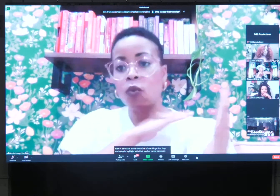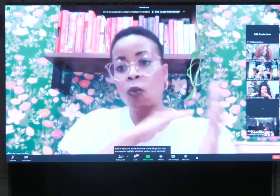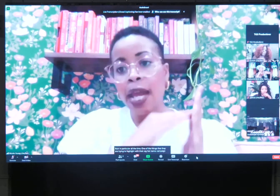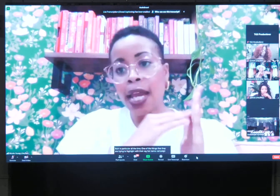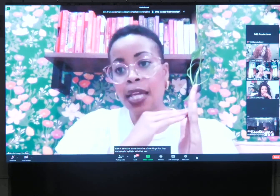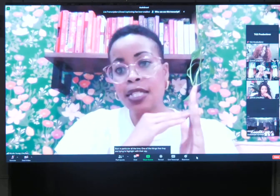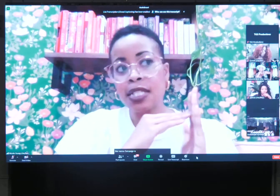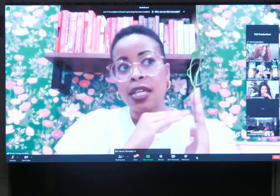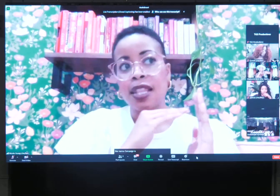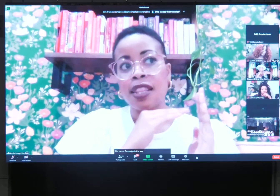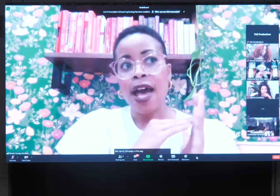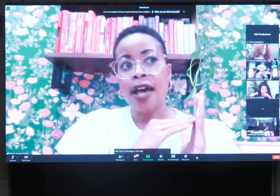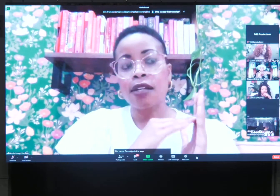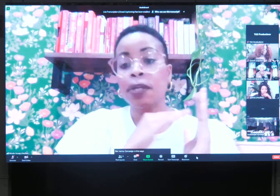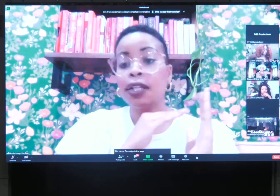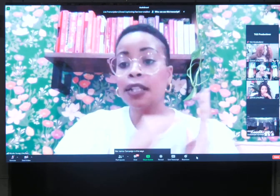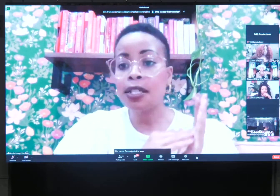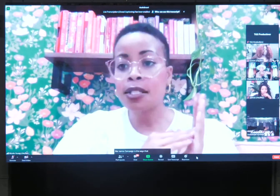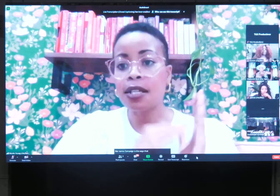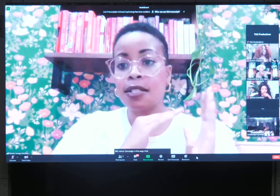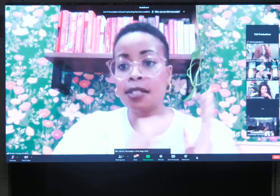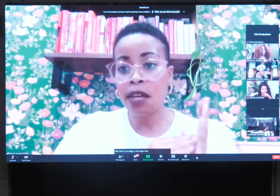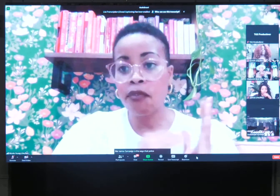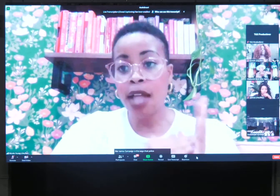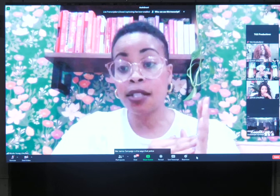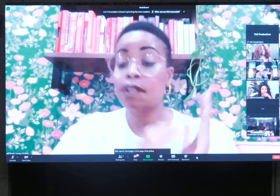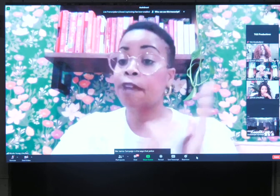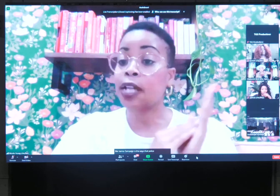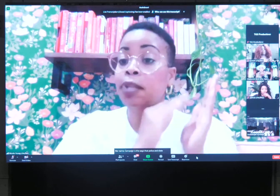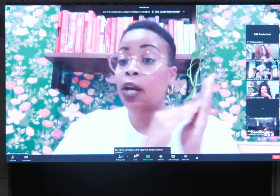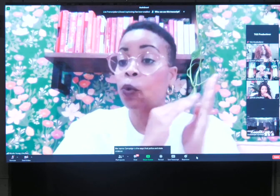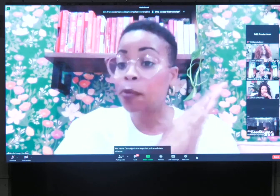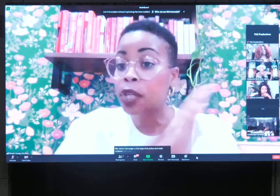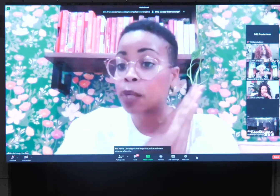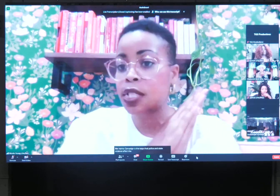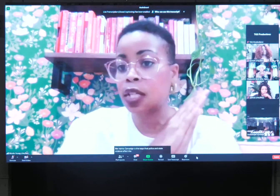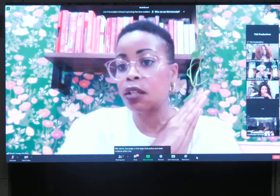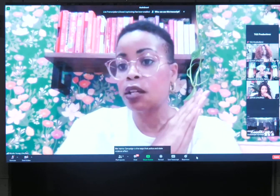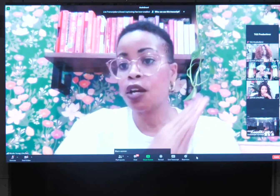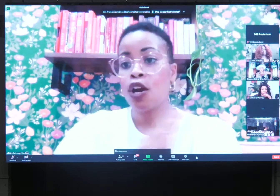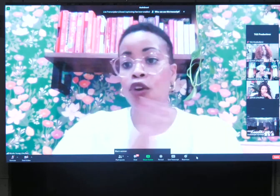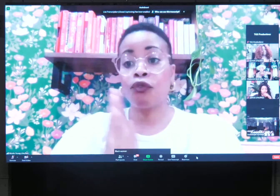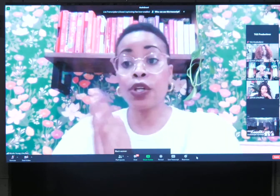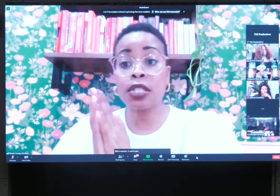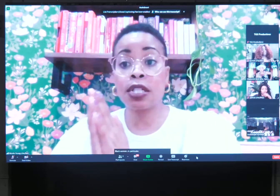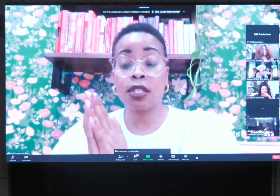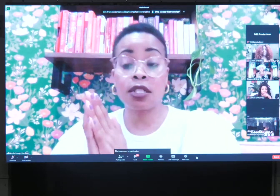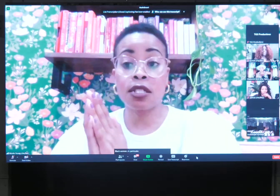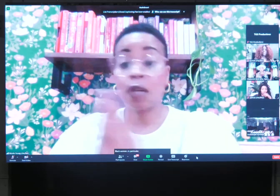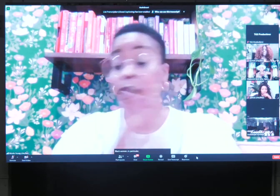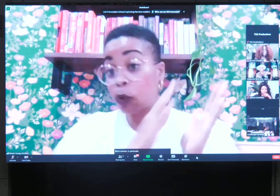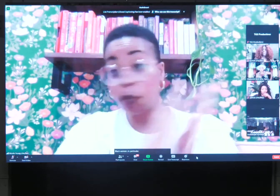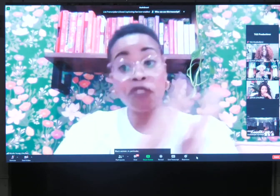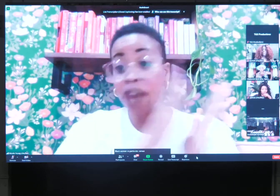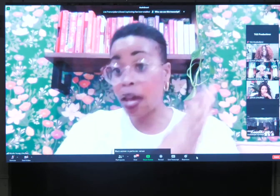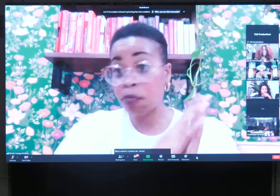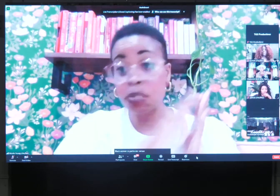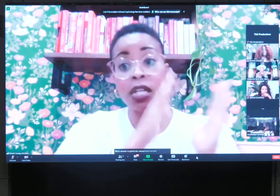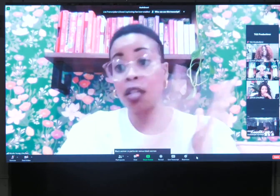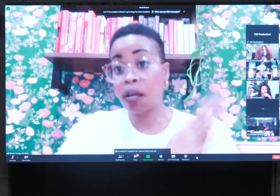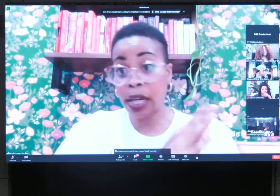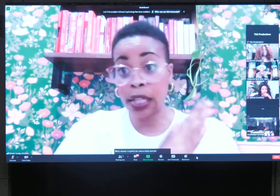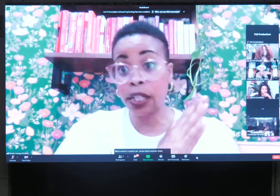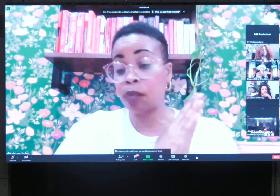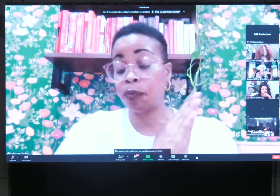the ways that police and state violence affect Black women in particular versus Black women, femmes,